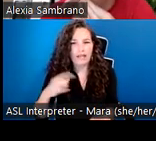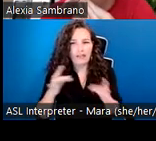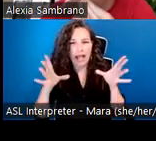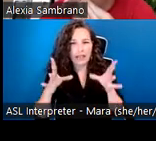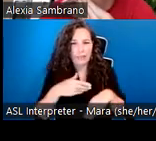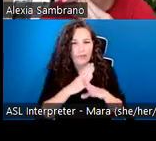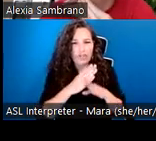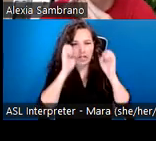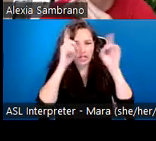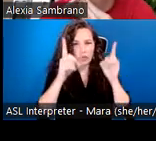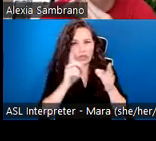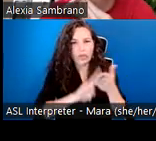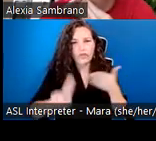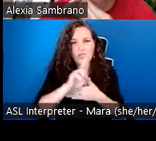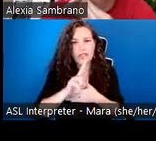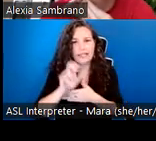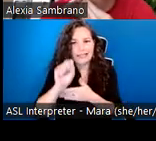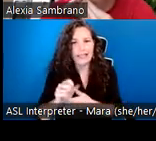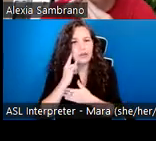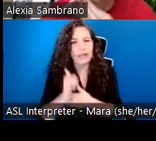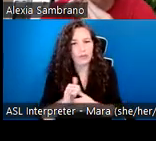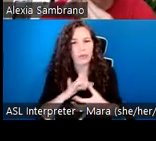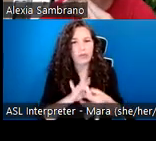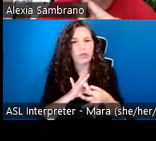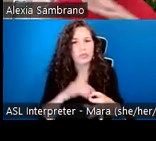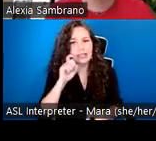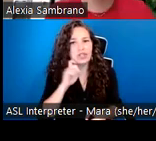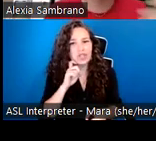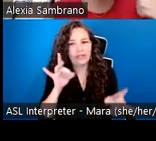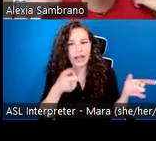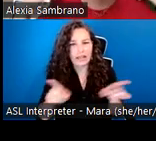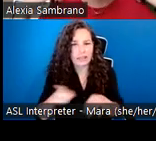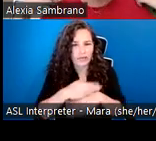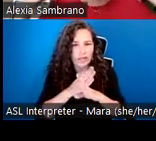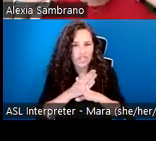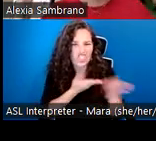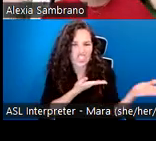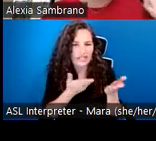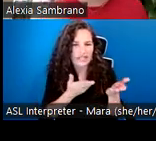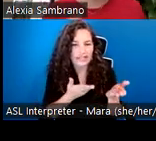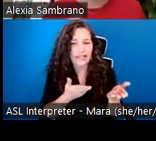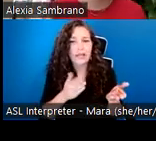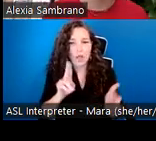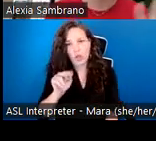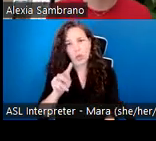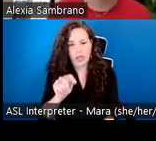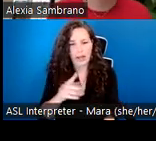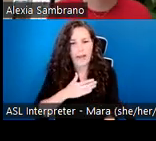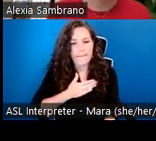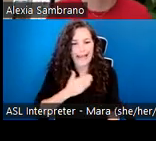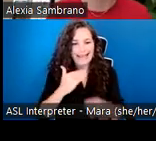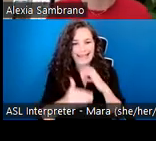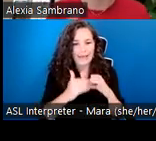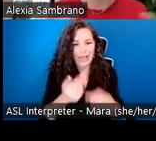their Relationship and Sexual Violence Prevention Services unit. I put my email there on the screen, both my USC email and my